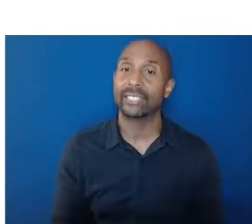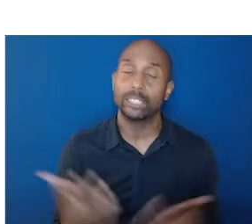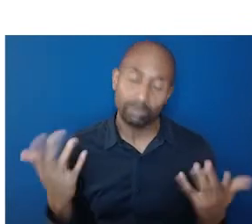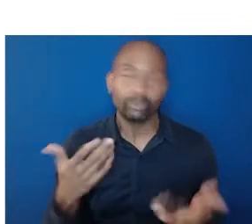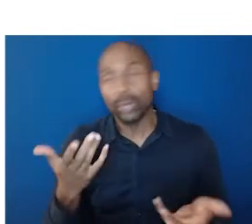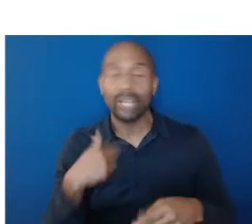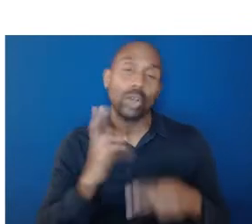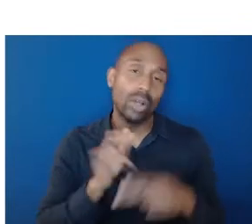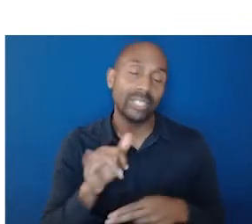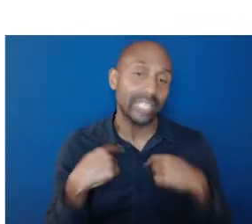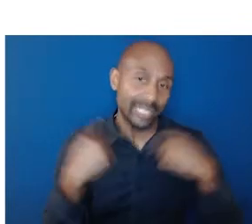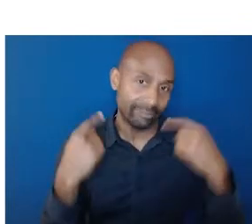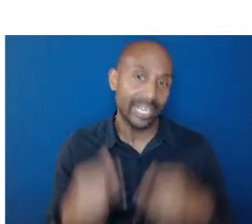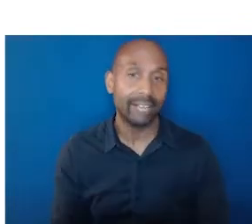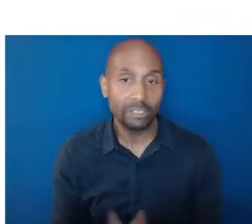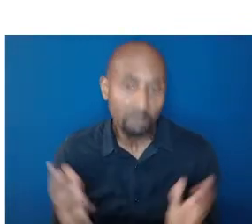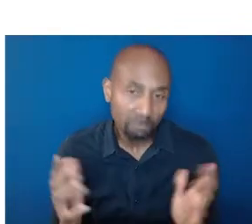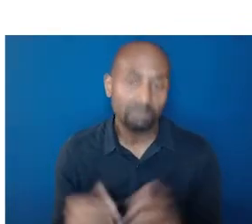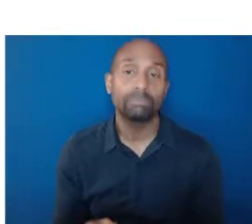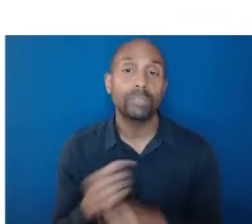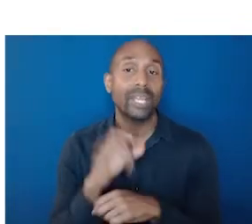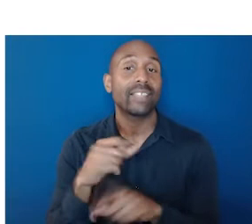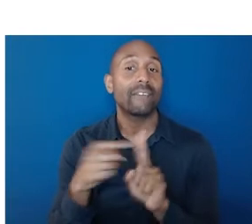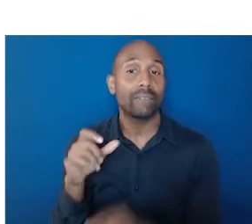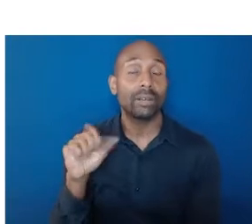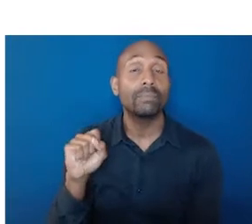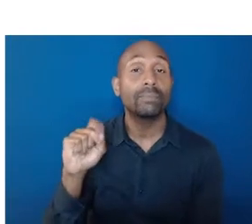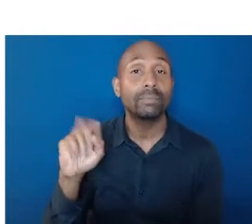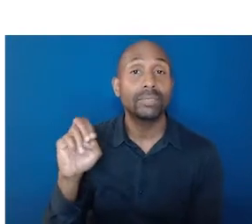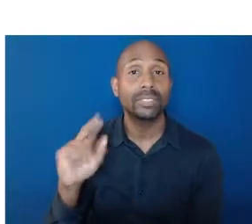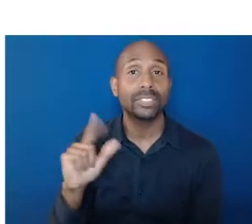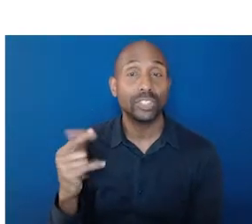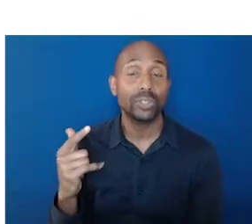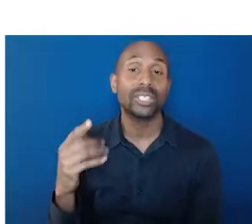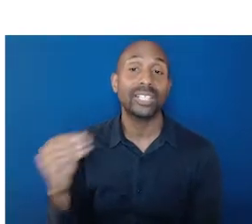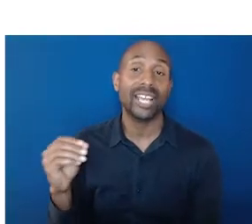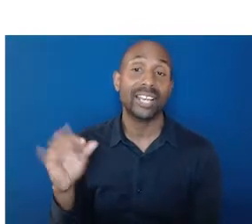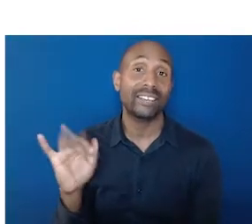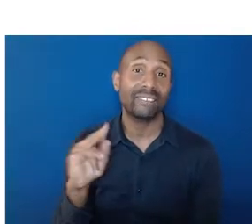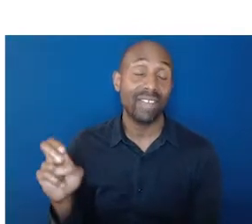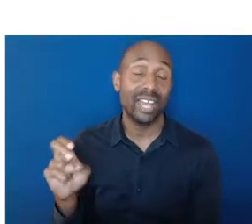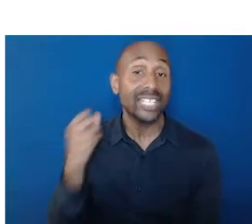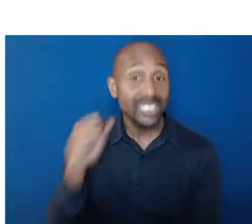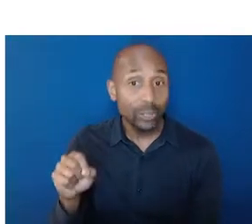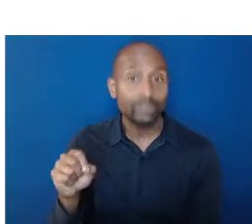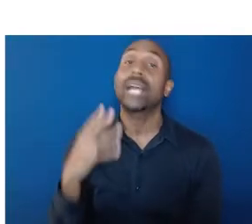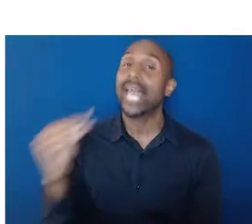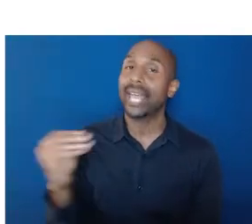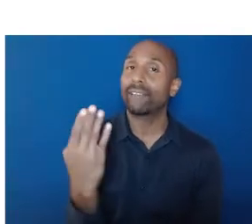necklace, we'll call it. And that is created from sterling and fine silver and 14 karat